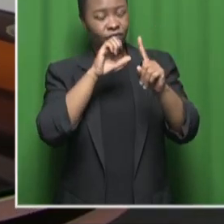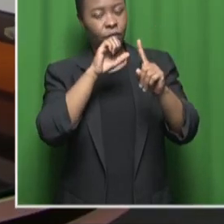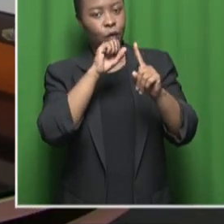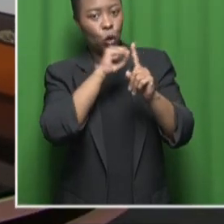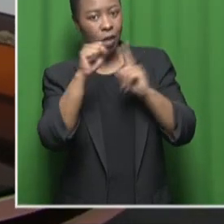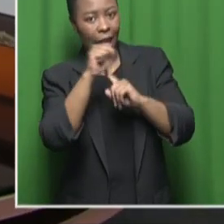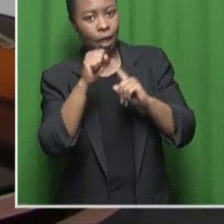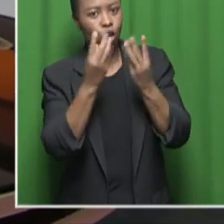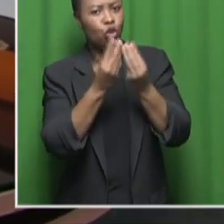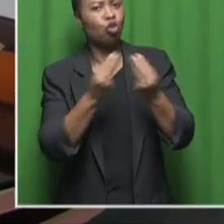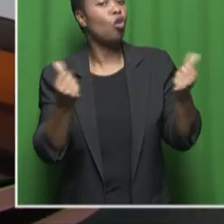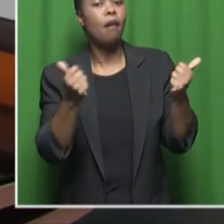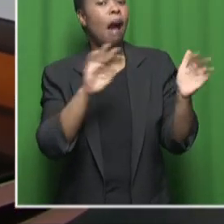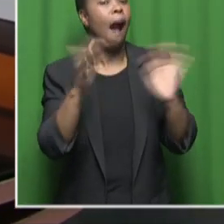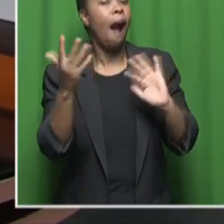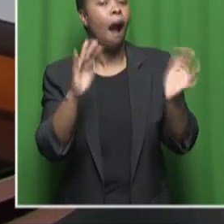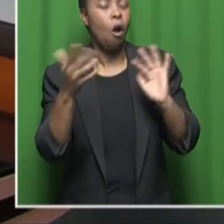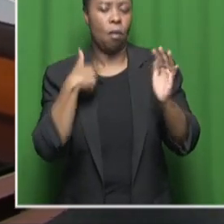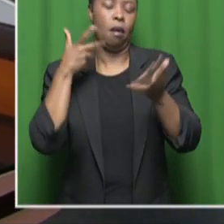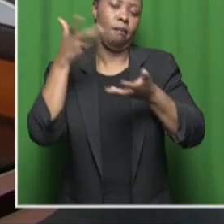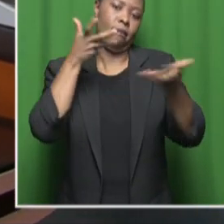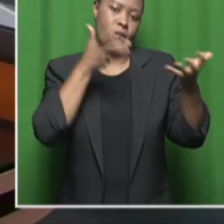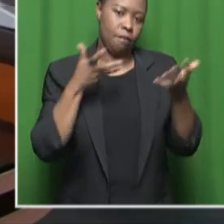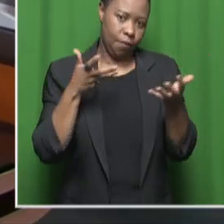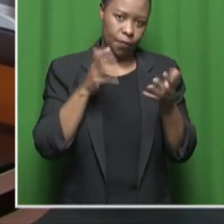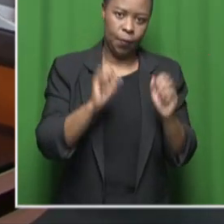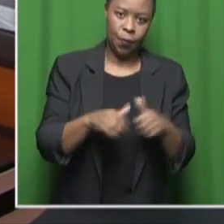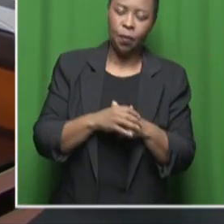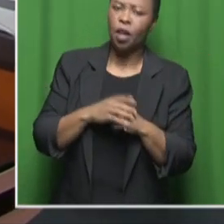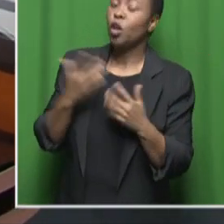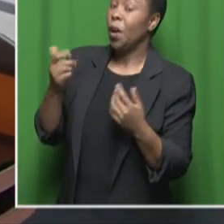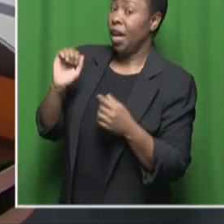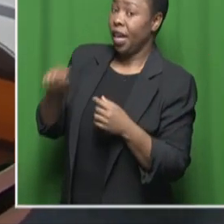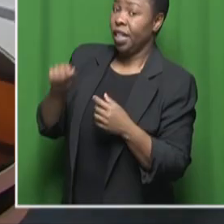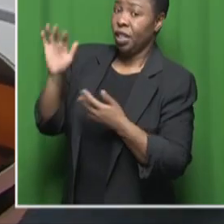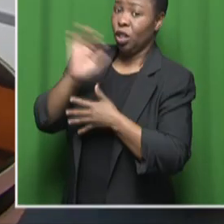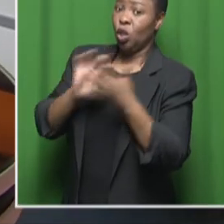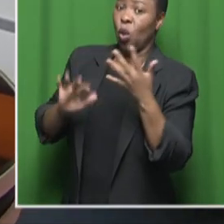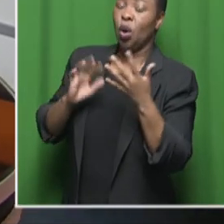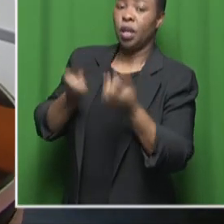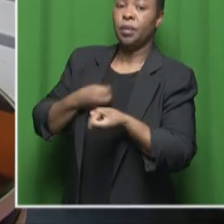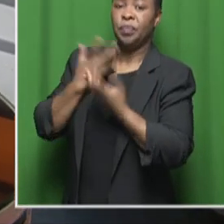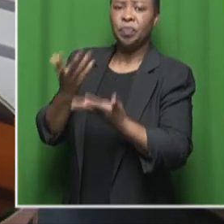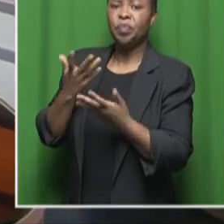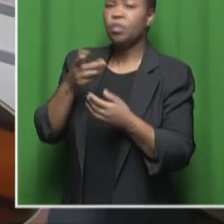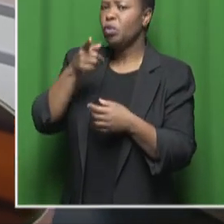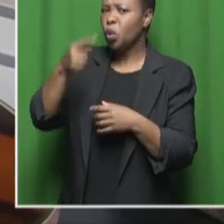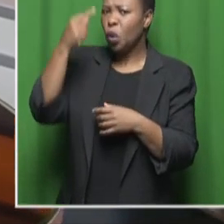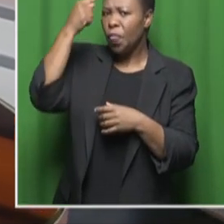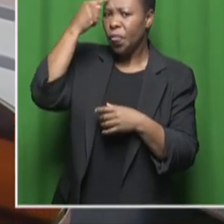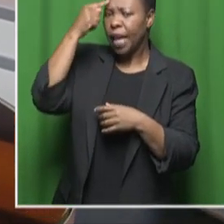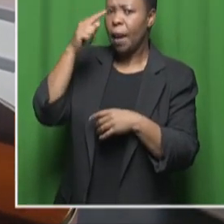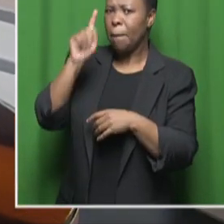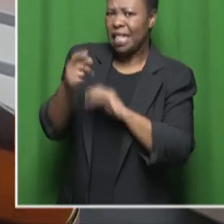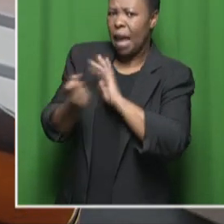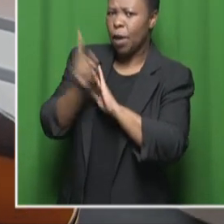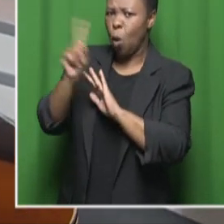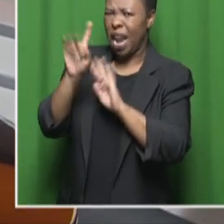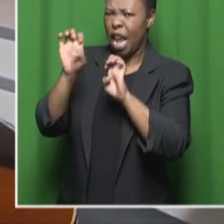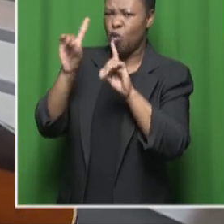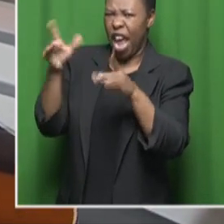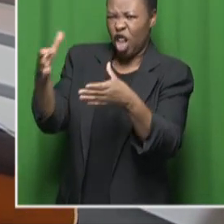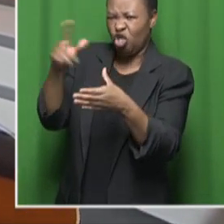agency comes to the fore, and again, I go back to the lens through which we tell our stories through. What do you think needs to happen on the education front? Perhaps